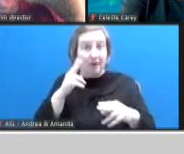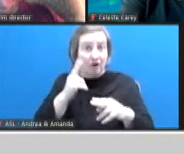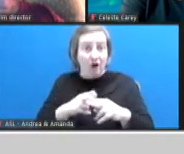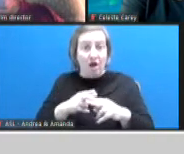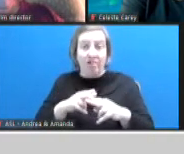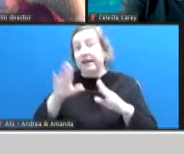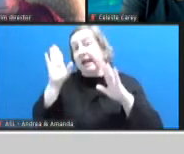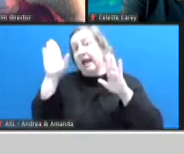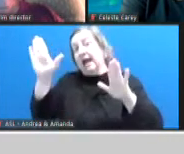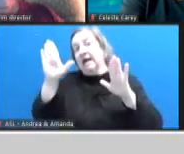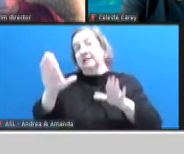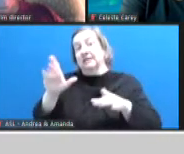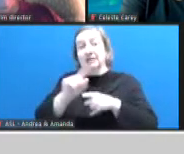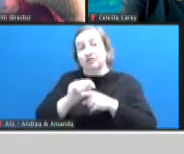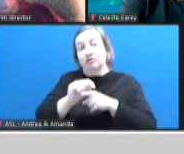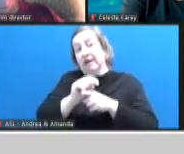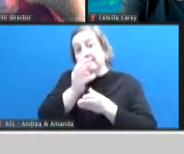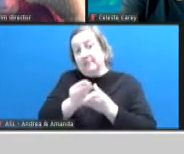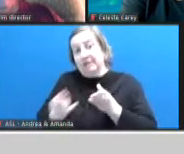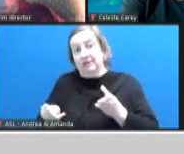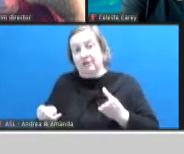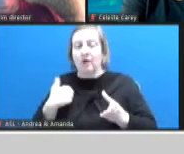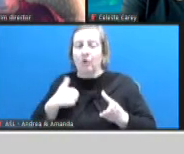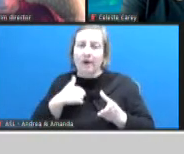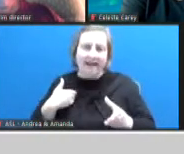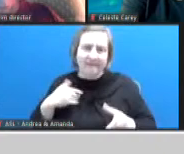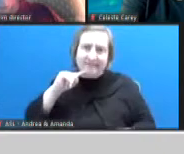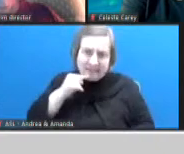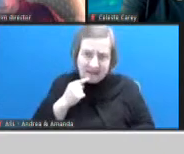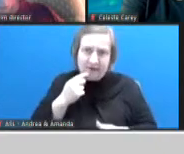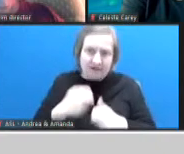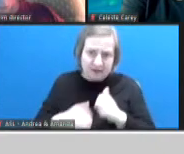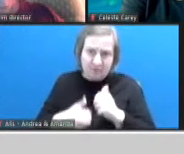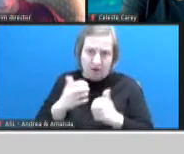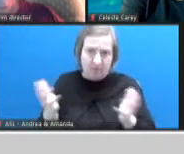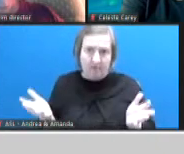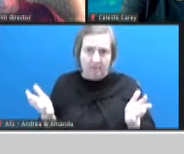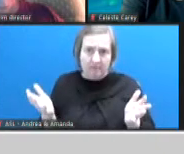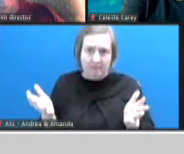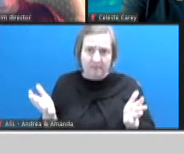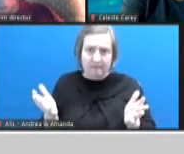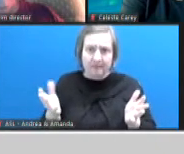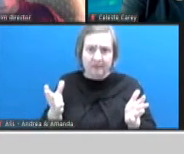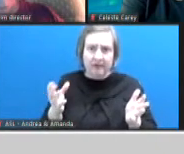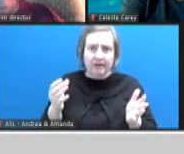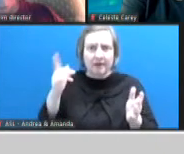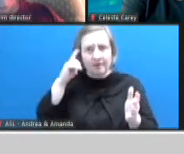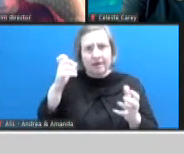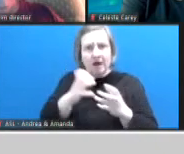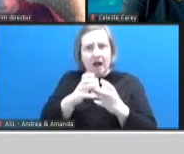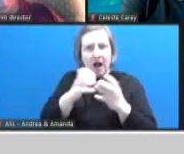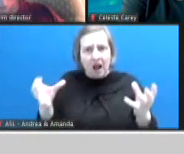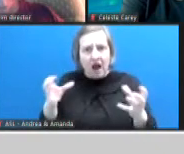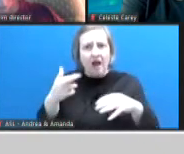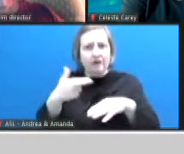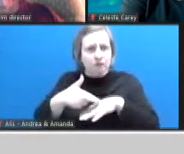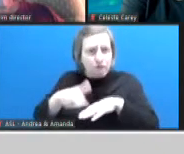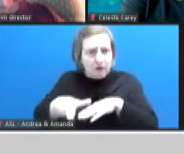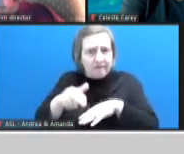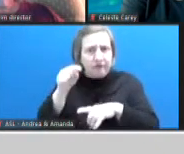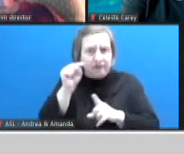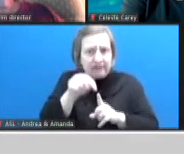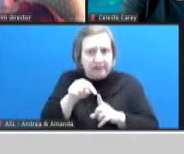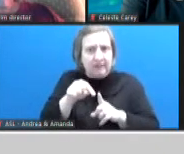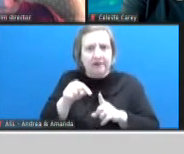excellent training material, we got a serious problem. Okay, because there's a lot of references in there that